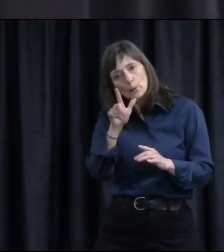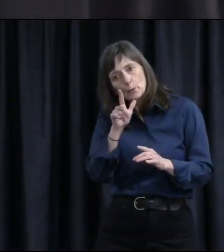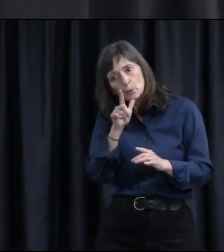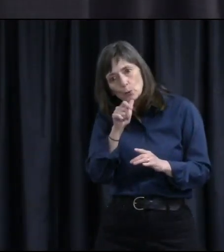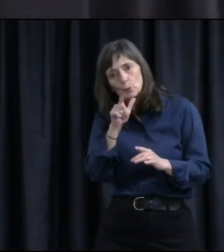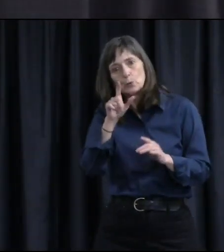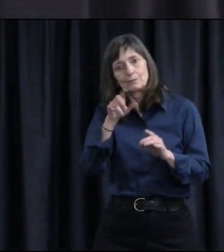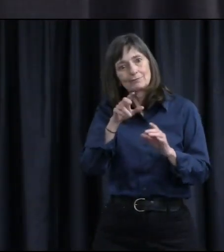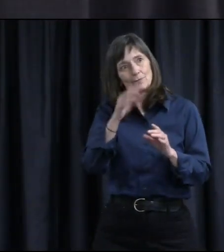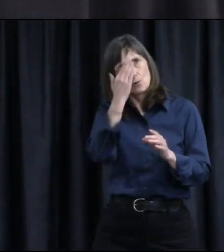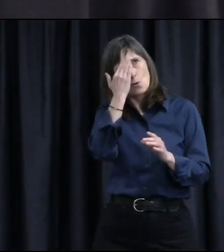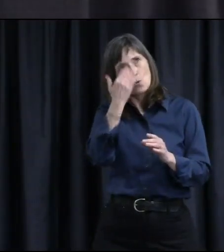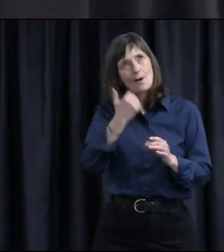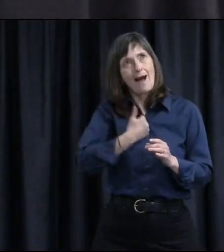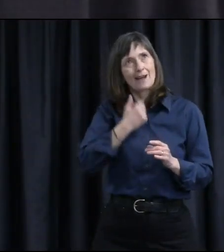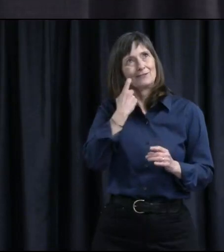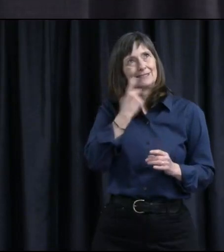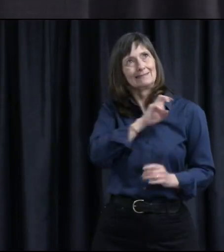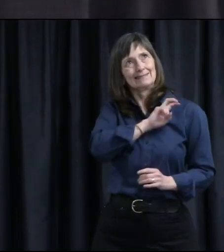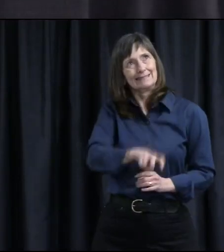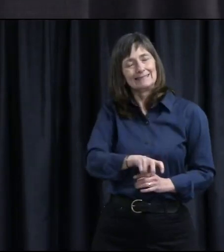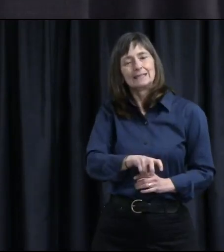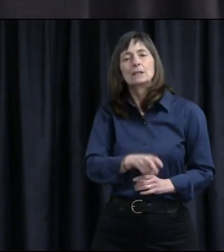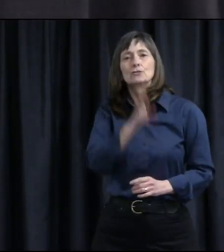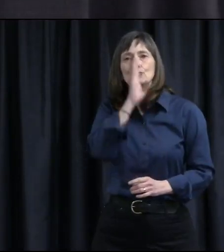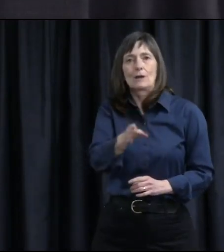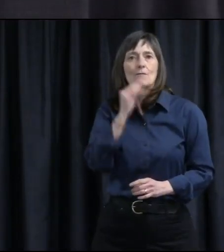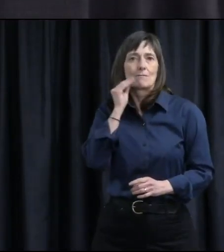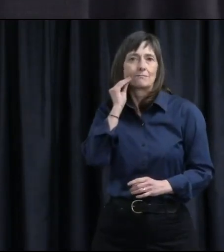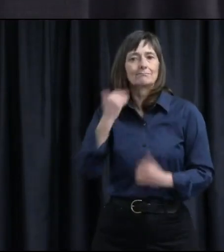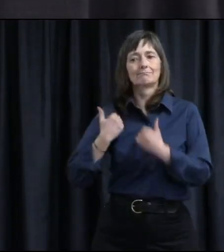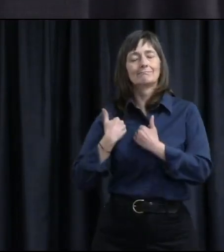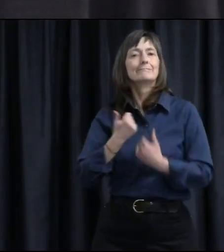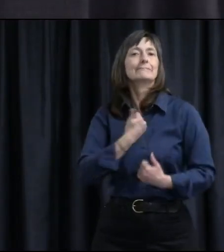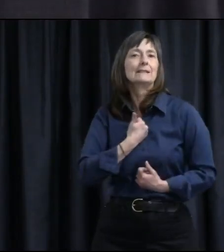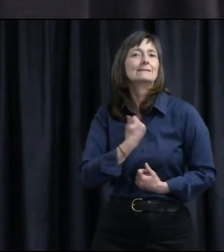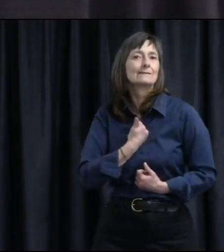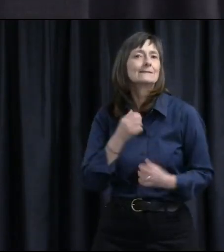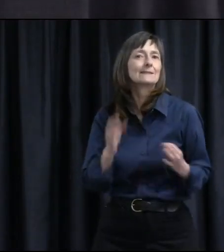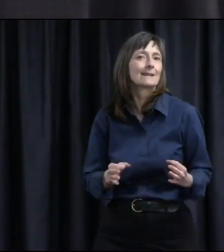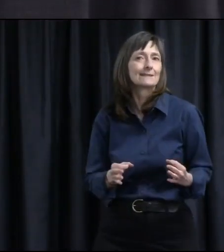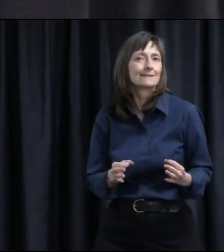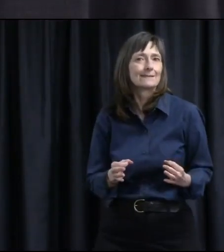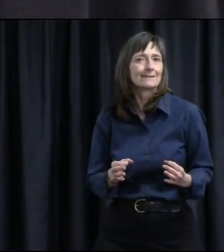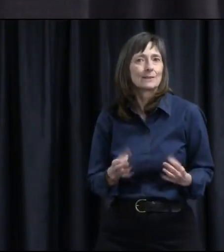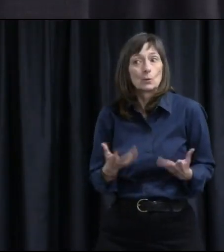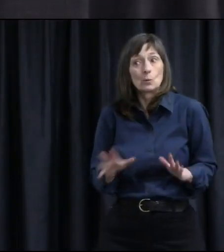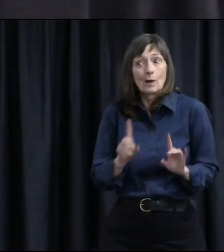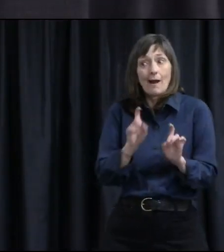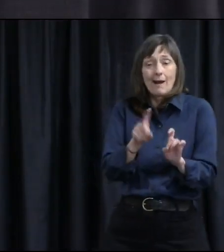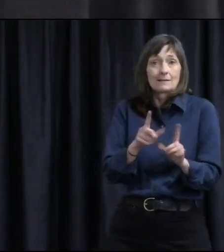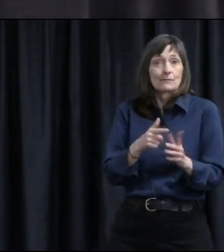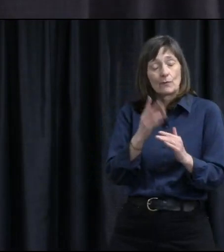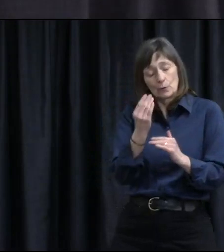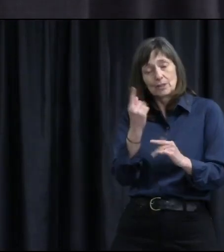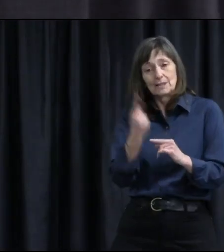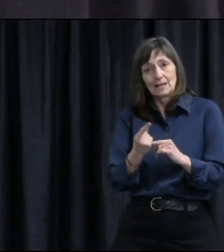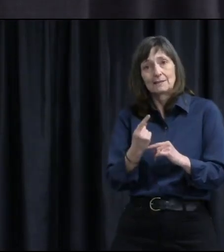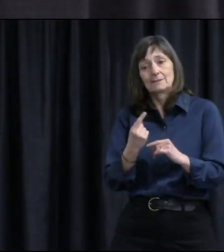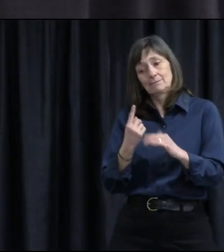when they get off of that boat to go directly home and make sure then they self-isolate for 14 days.